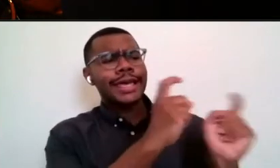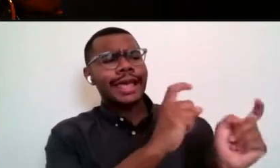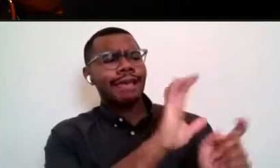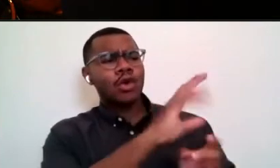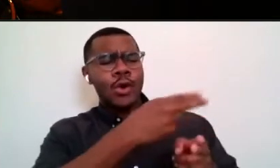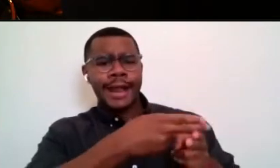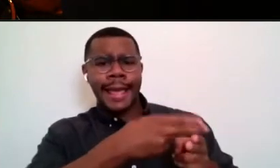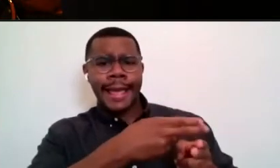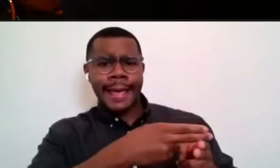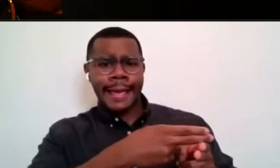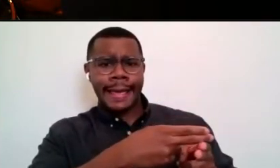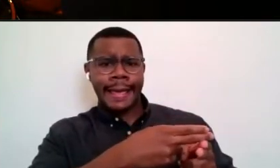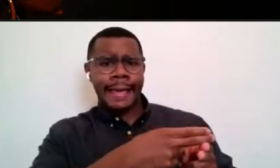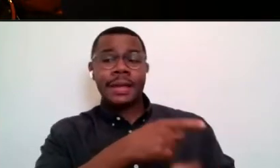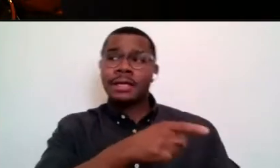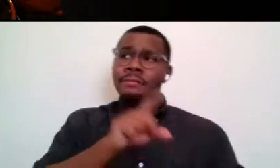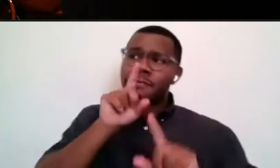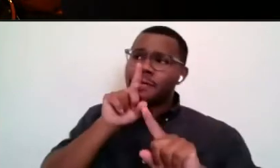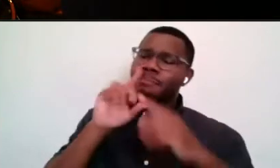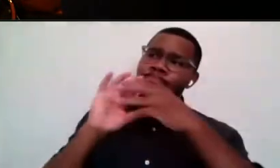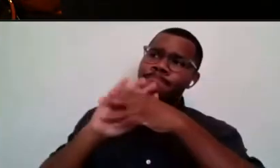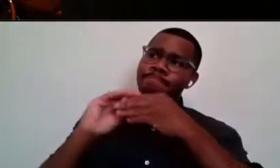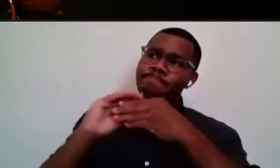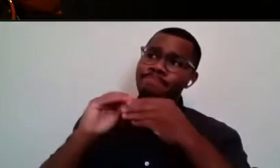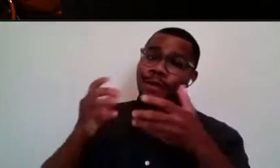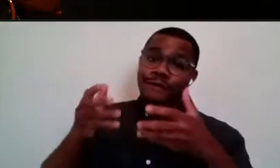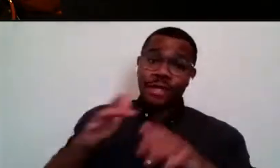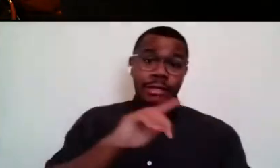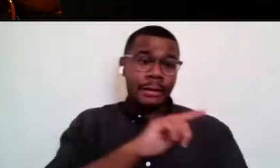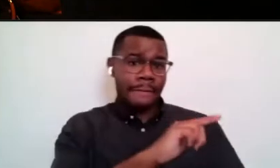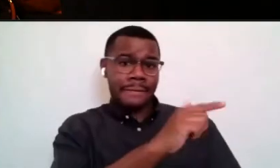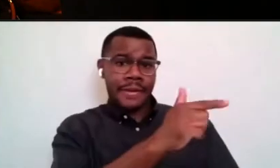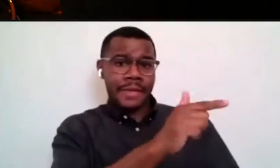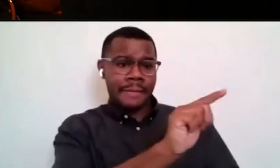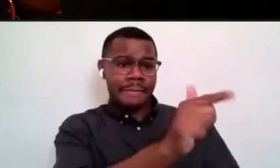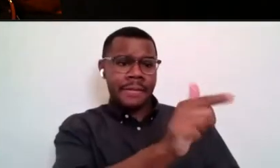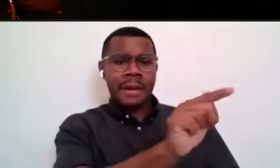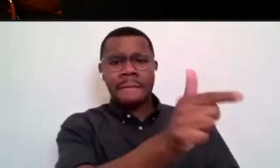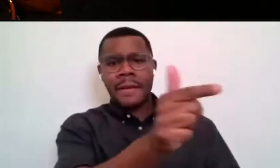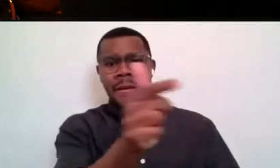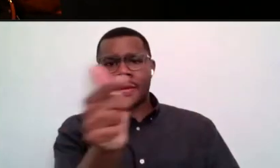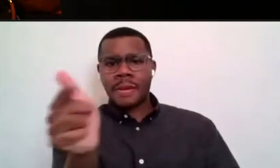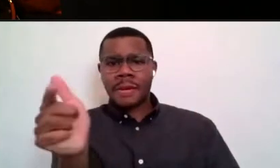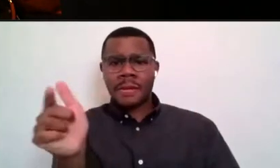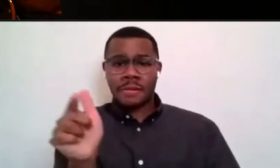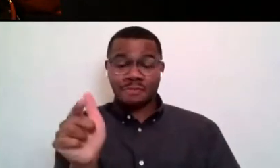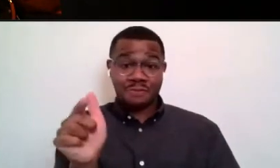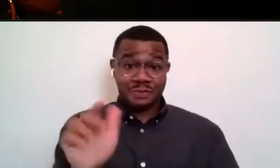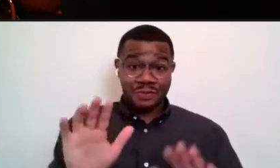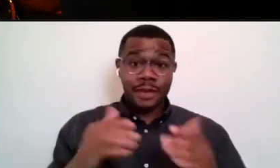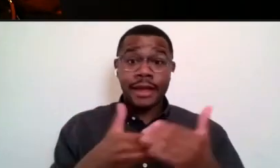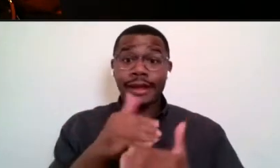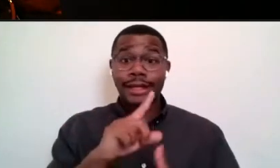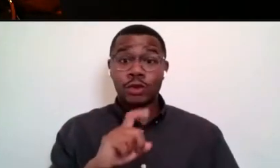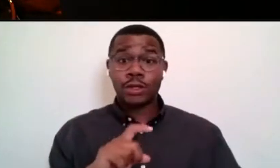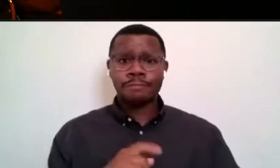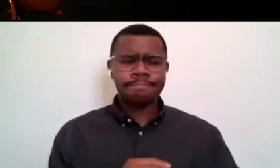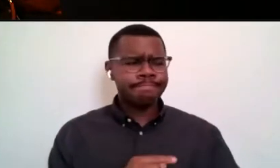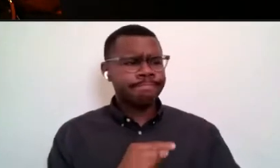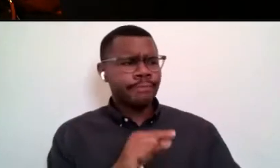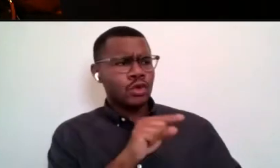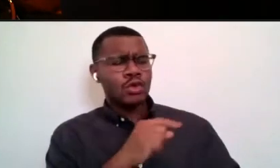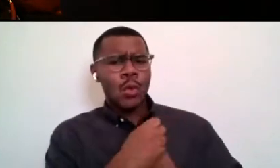before life hurt. You know, it was like, who do you love? You know, who loves you is a